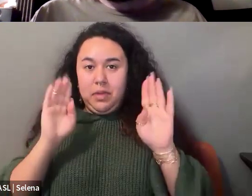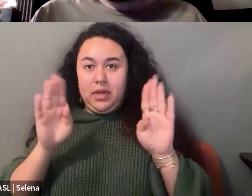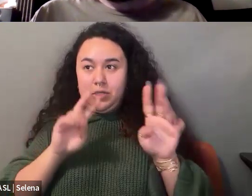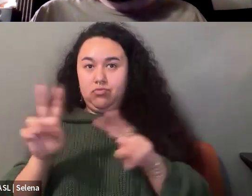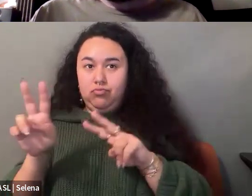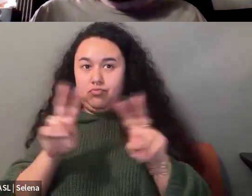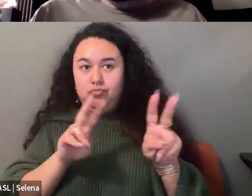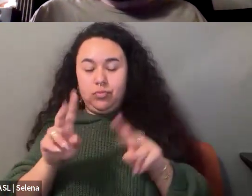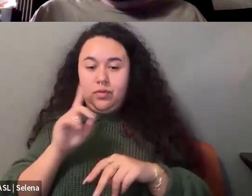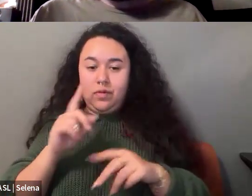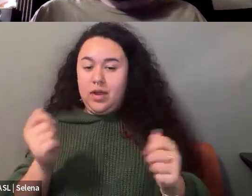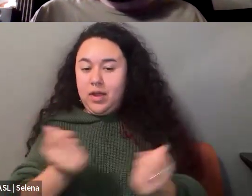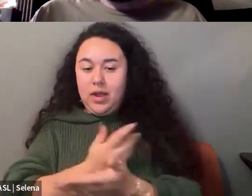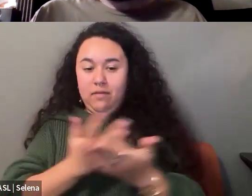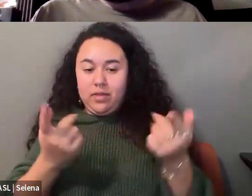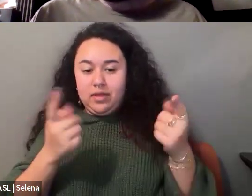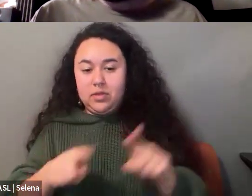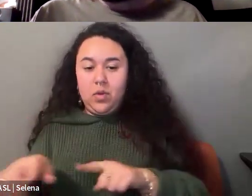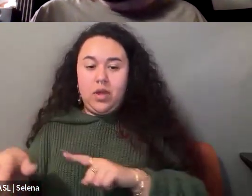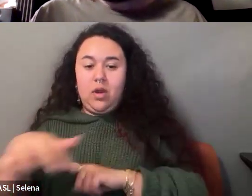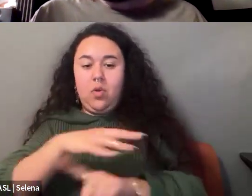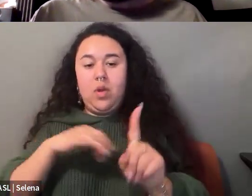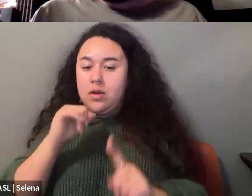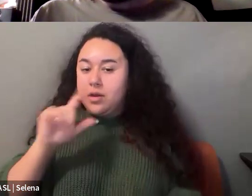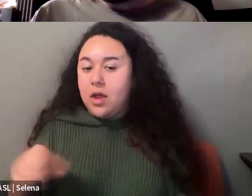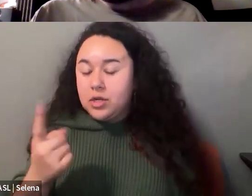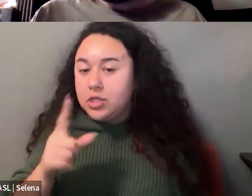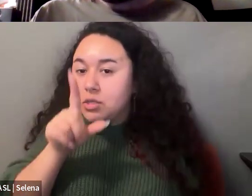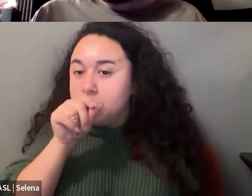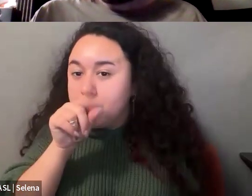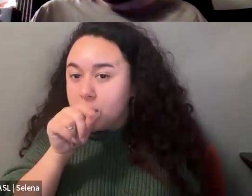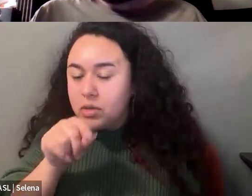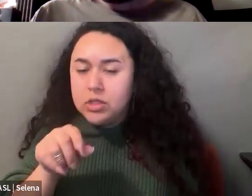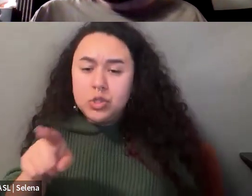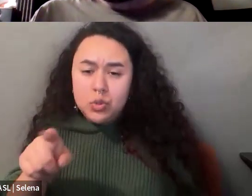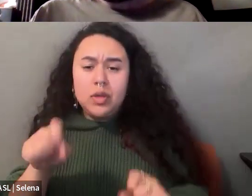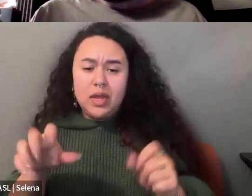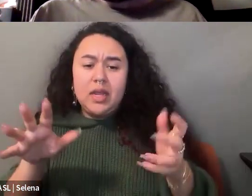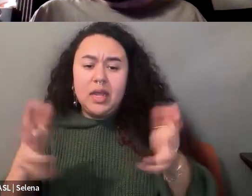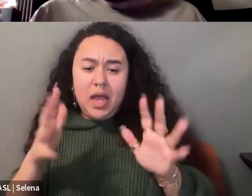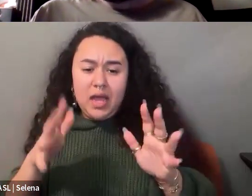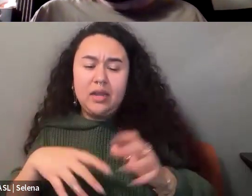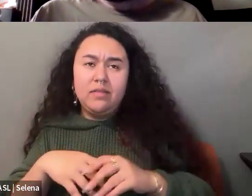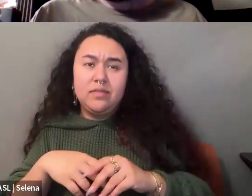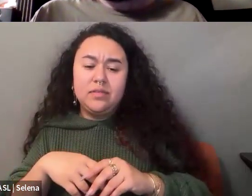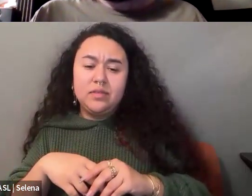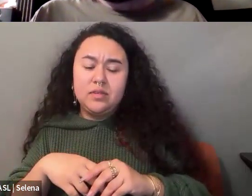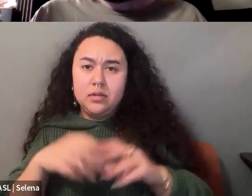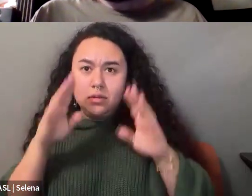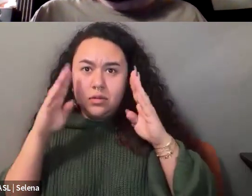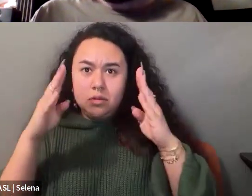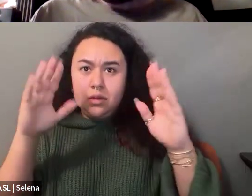attention to everything that's going on around me, not just the birds, which you can kind of get tunnel